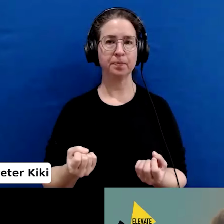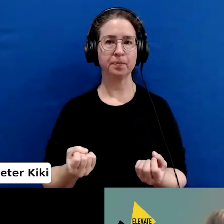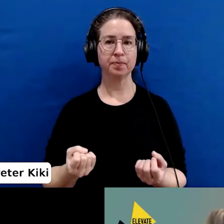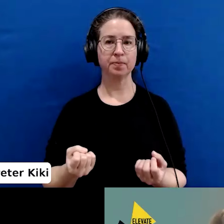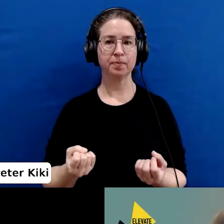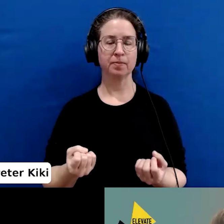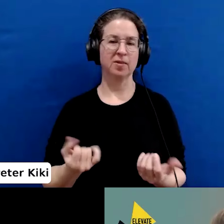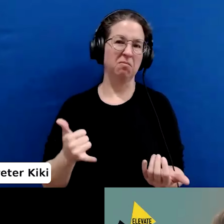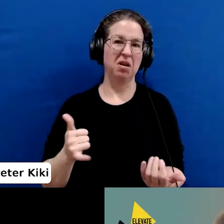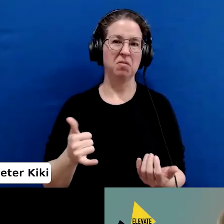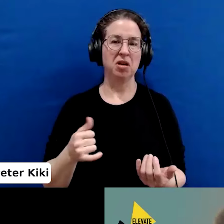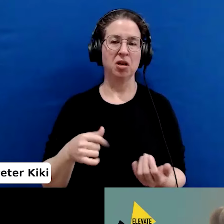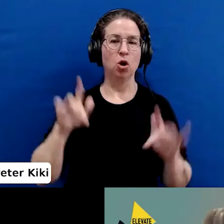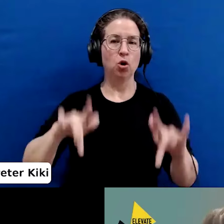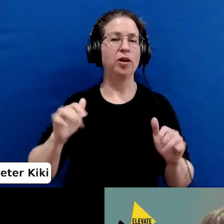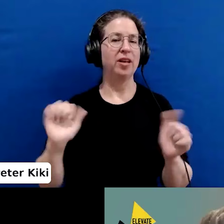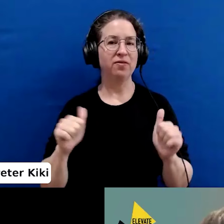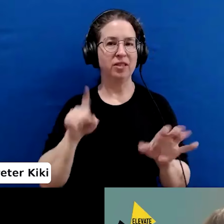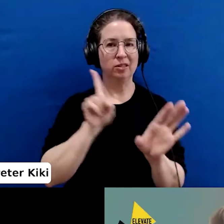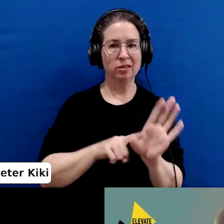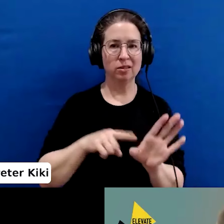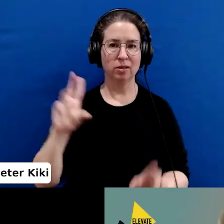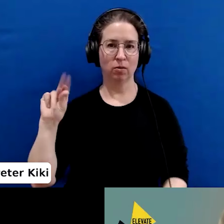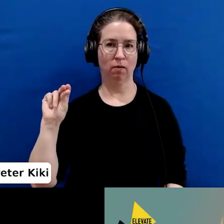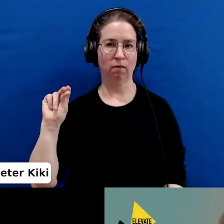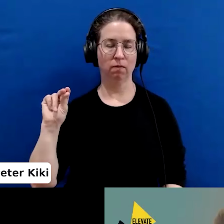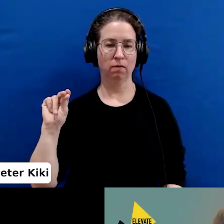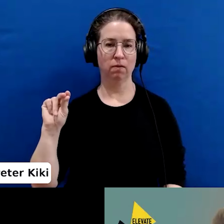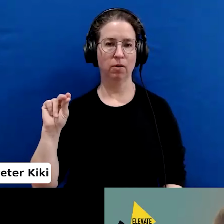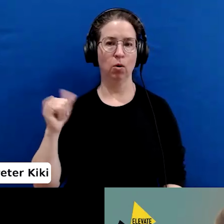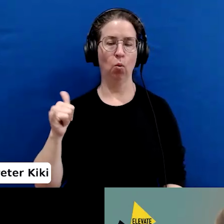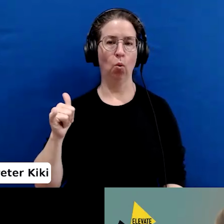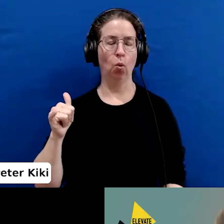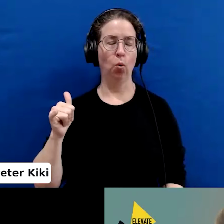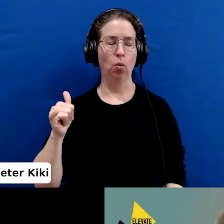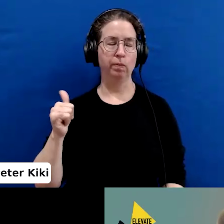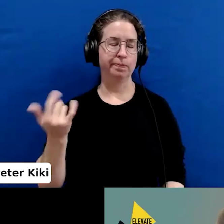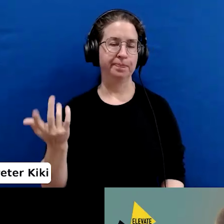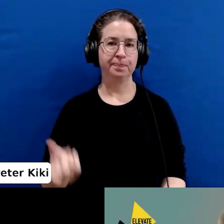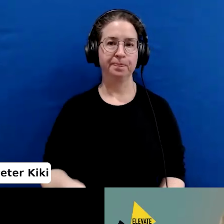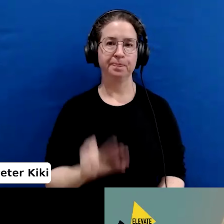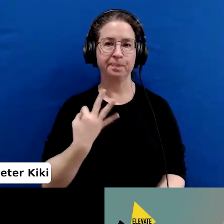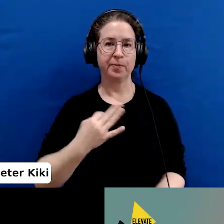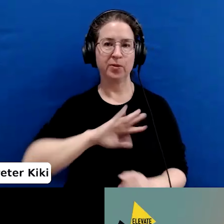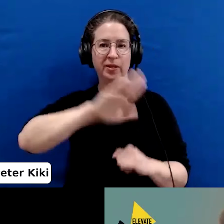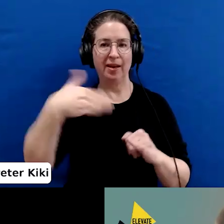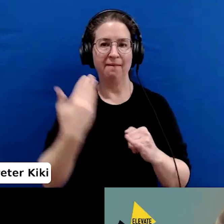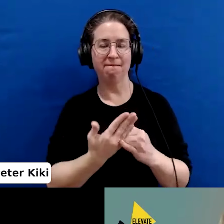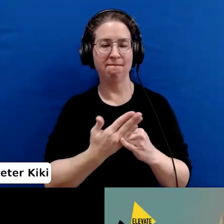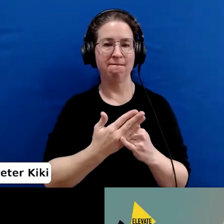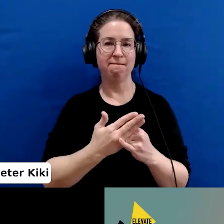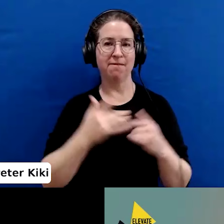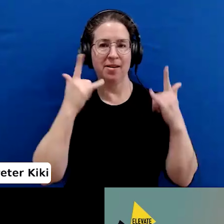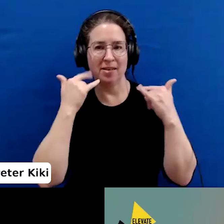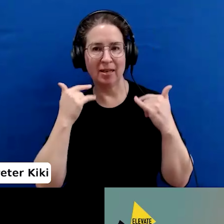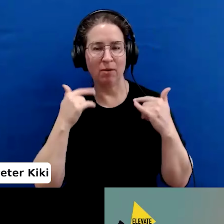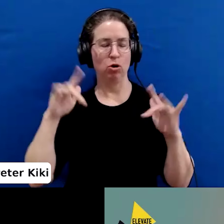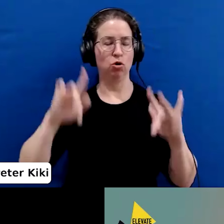say, your year 12 certificate yet, or you don't have your year 12 final exam marks. You don't have your